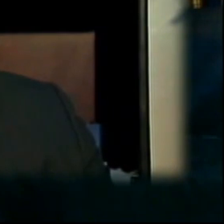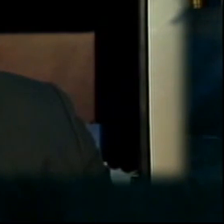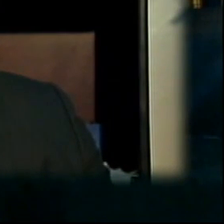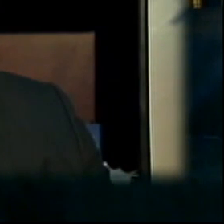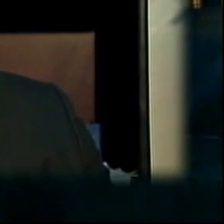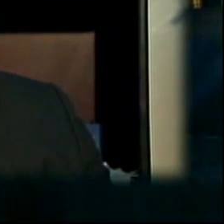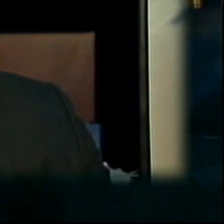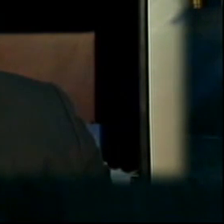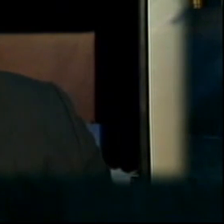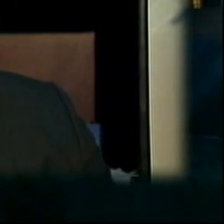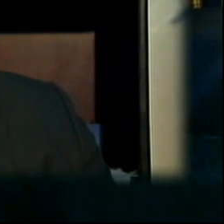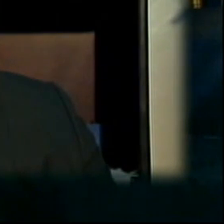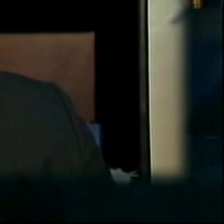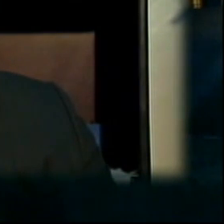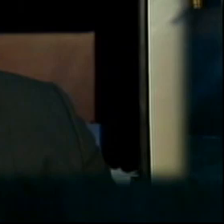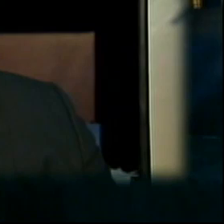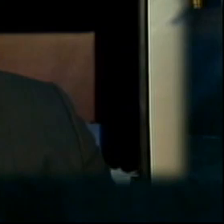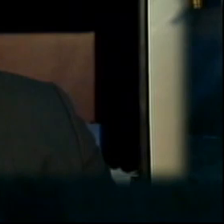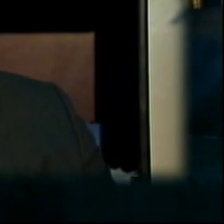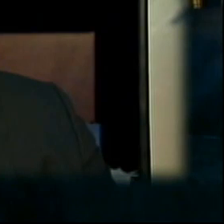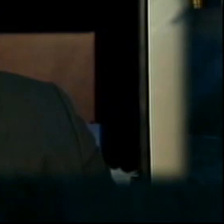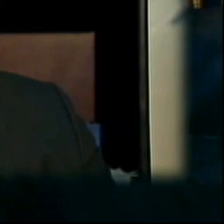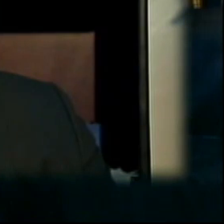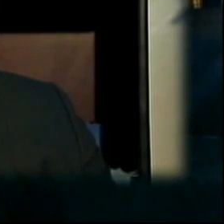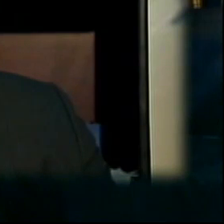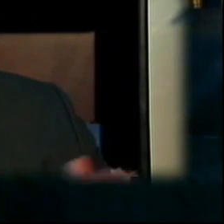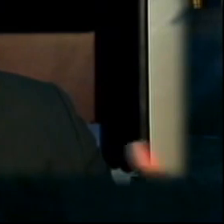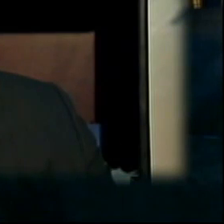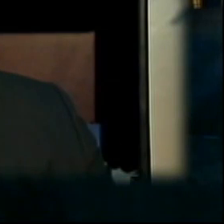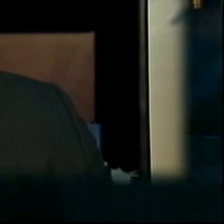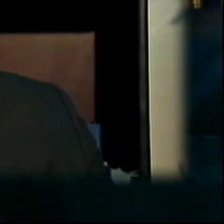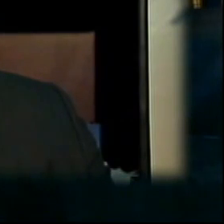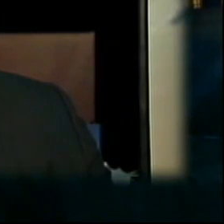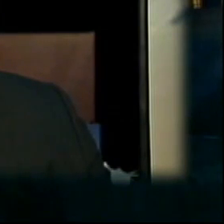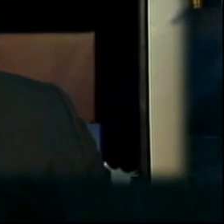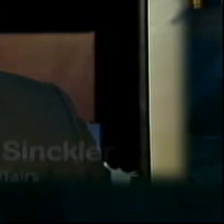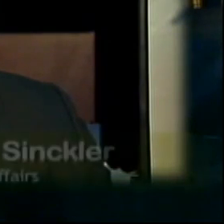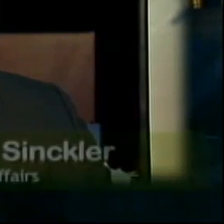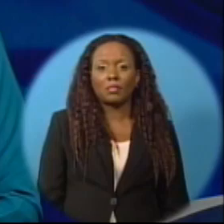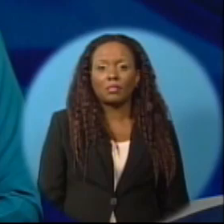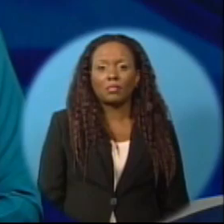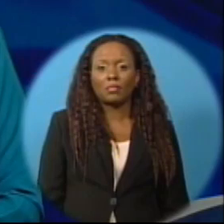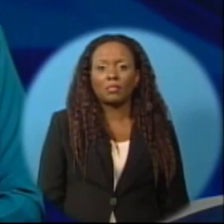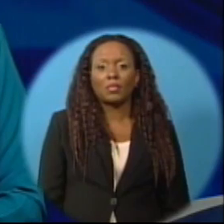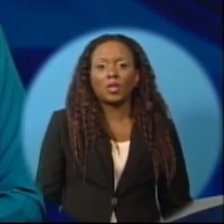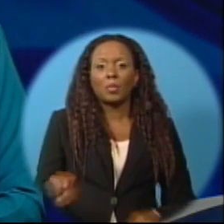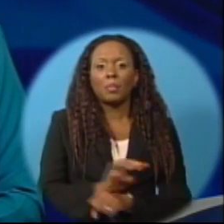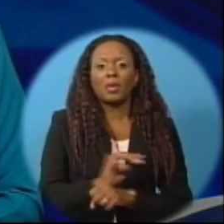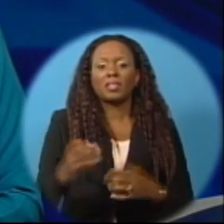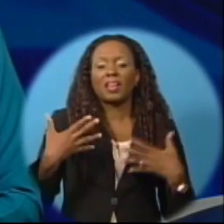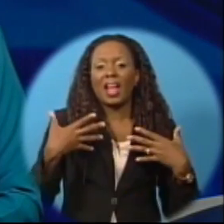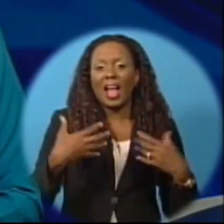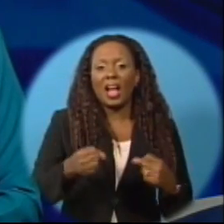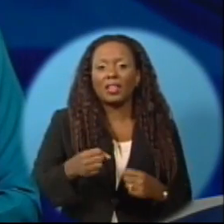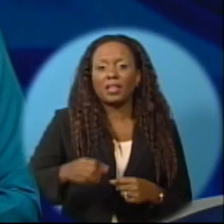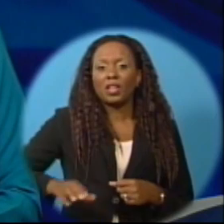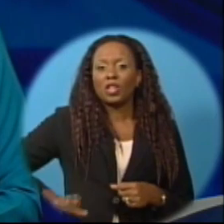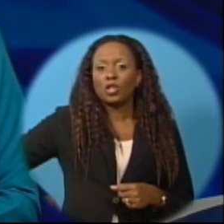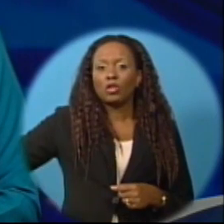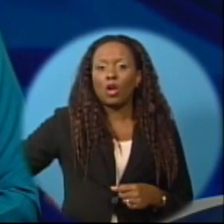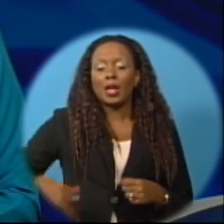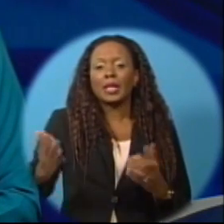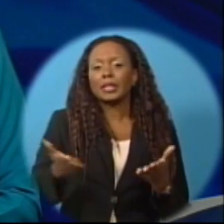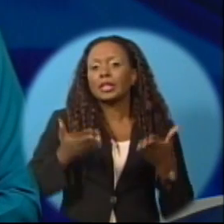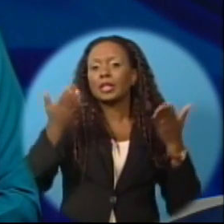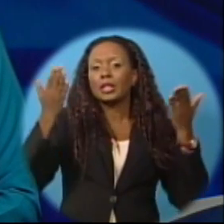types of properties, and it is going to be at certain ranges. The Ministry of Health has not